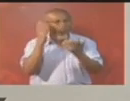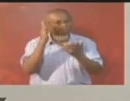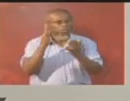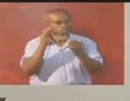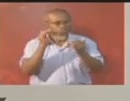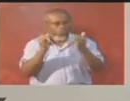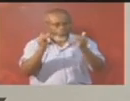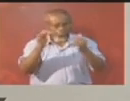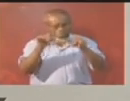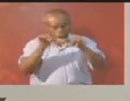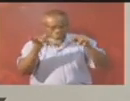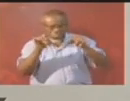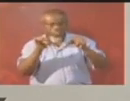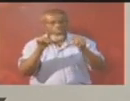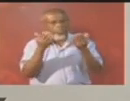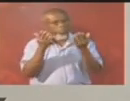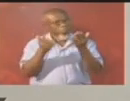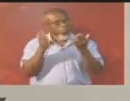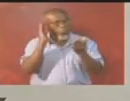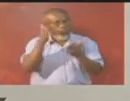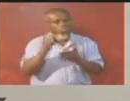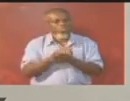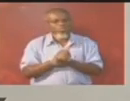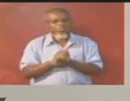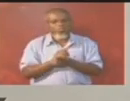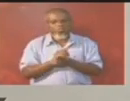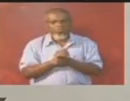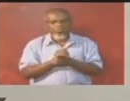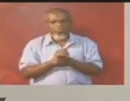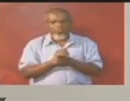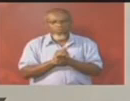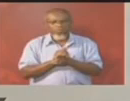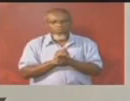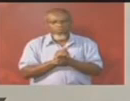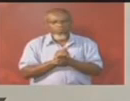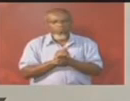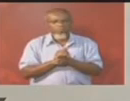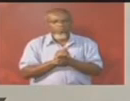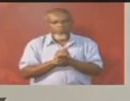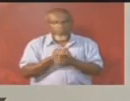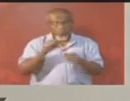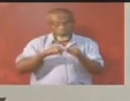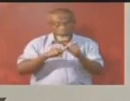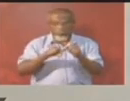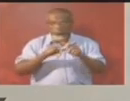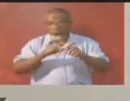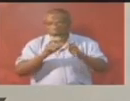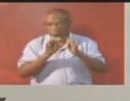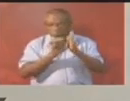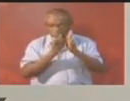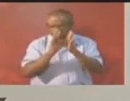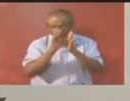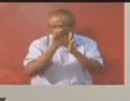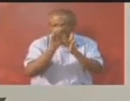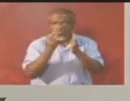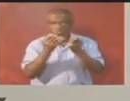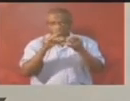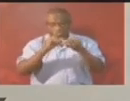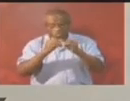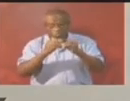the individual numbers that we identify when we do sequencing. So counting the numbers that way is probably not the